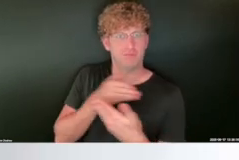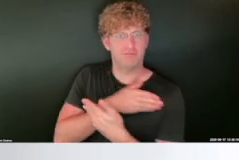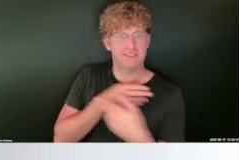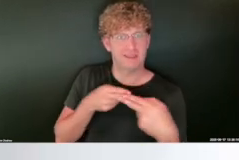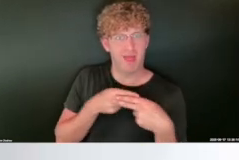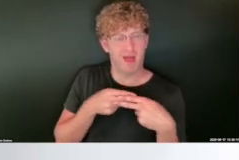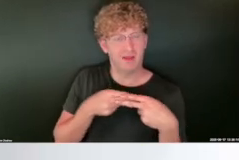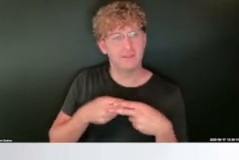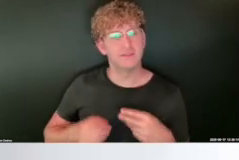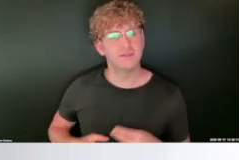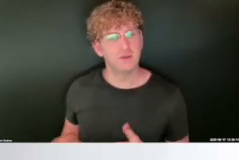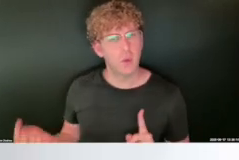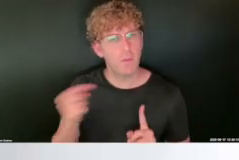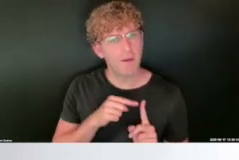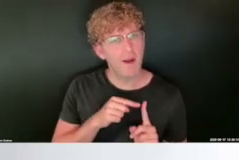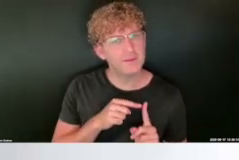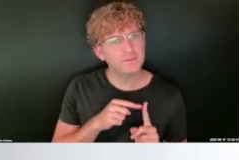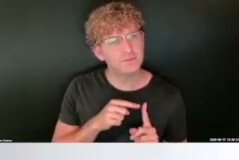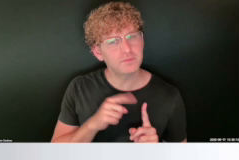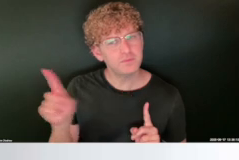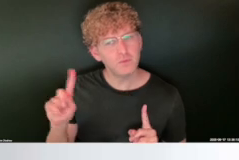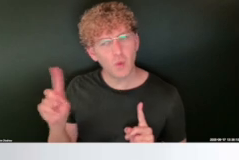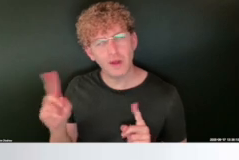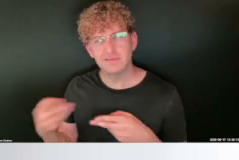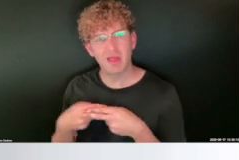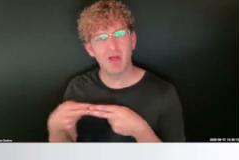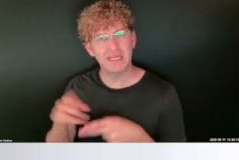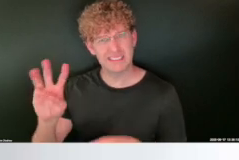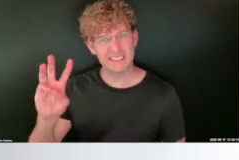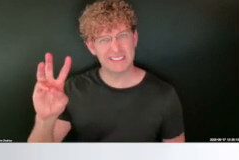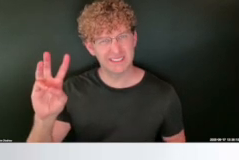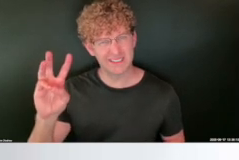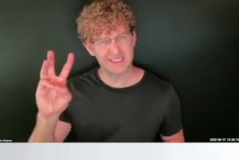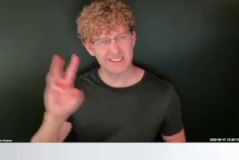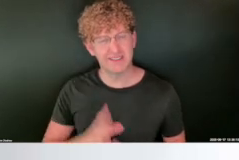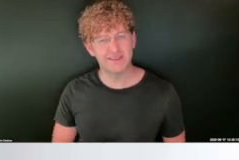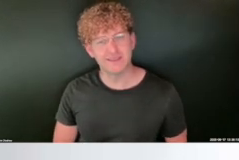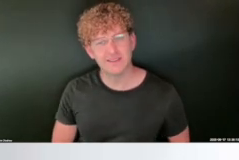what was it? Gretchen, maybe we could go back to slide 6.